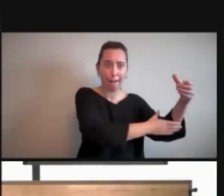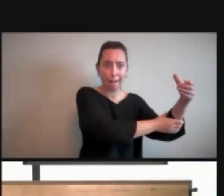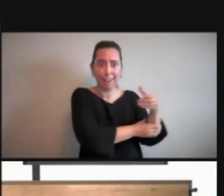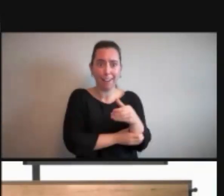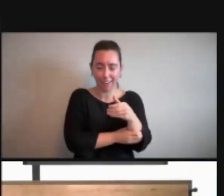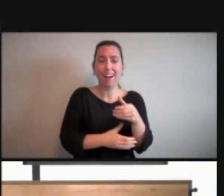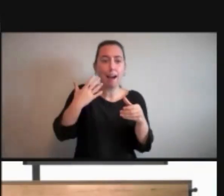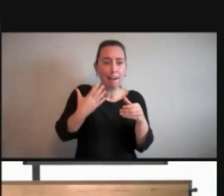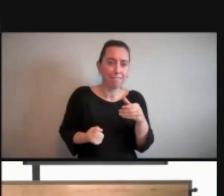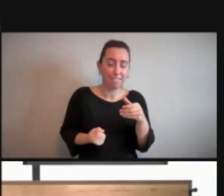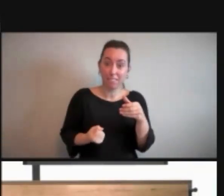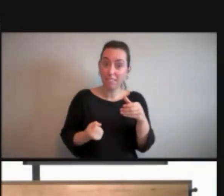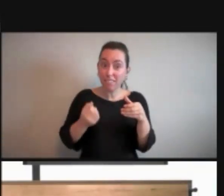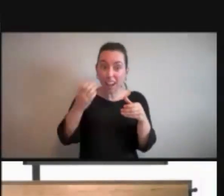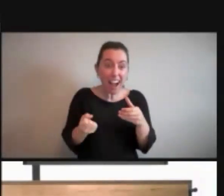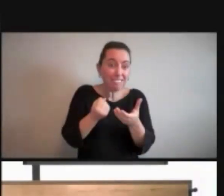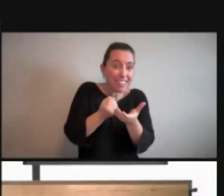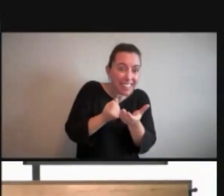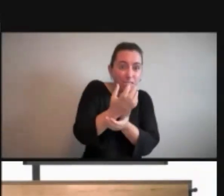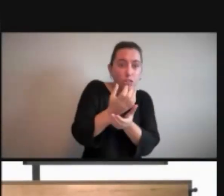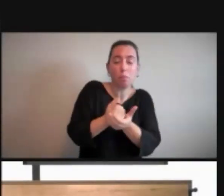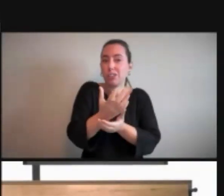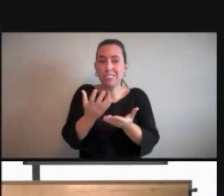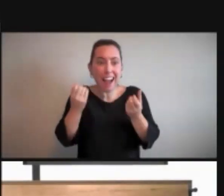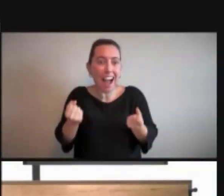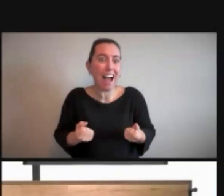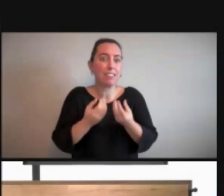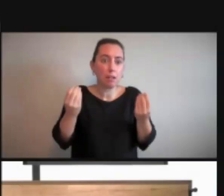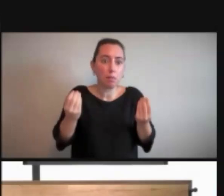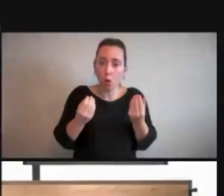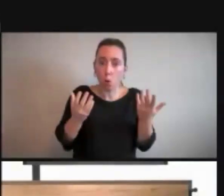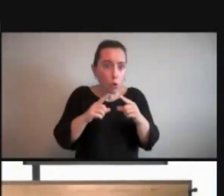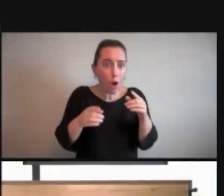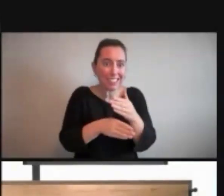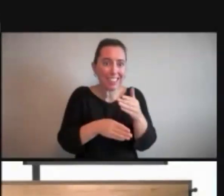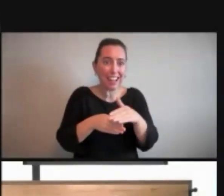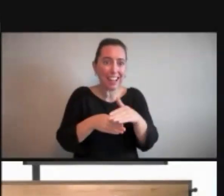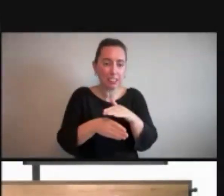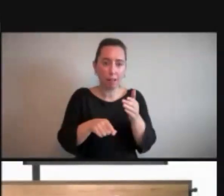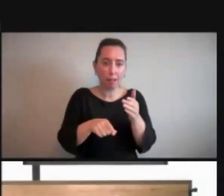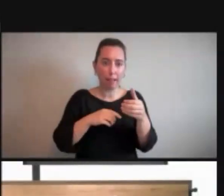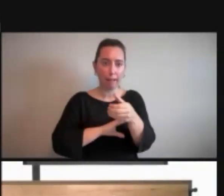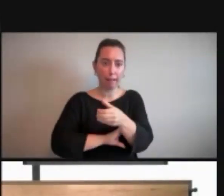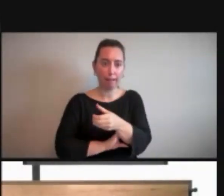service that gives us information that is not actionable or not accessible is actually maybe worse than not having support